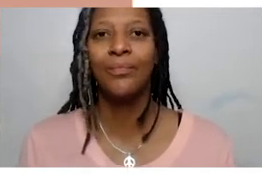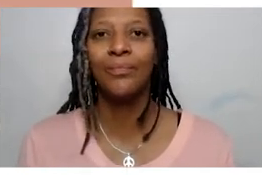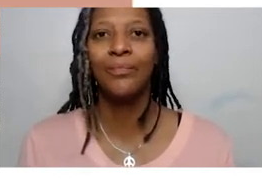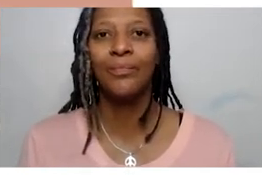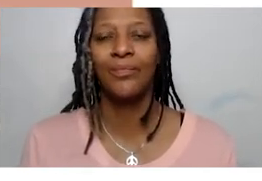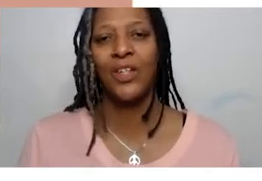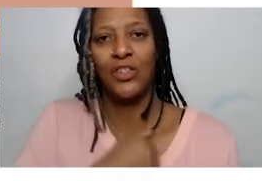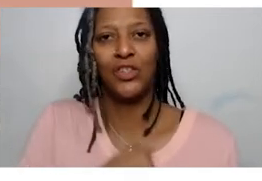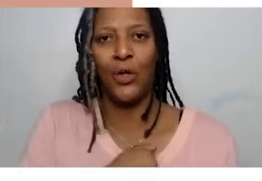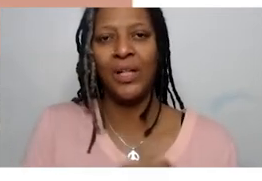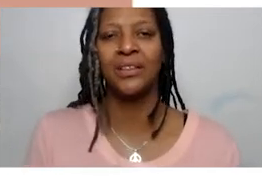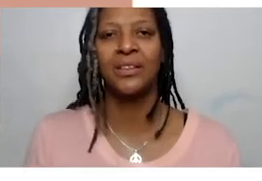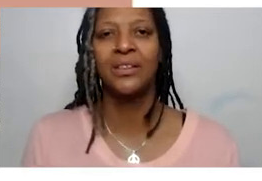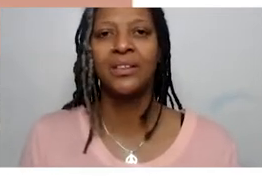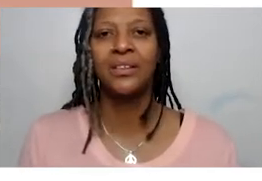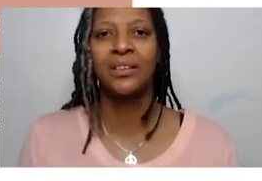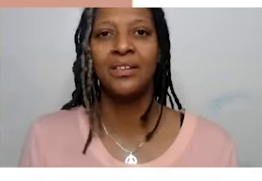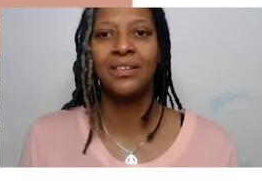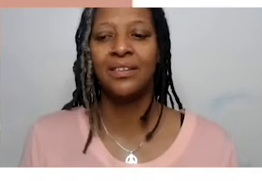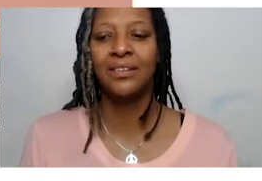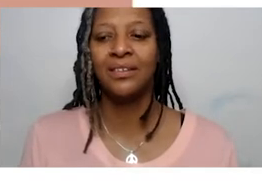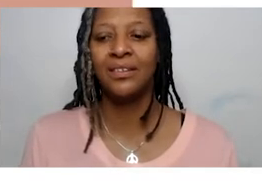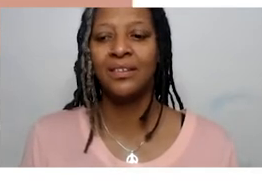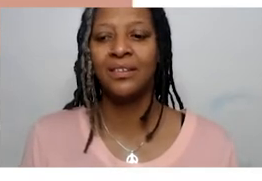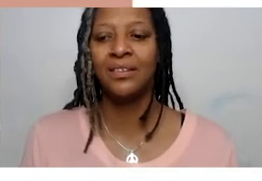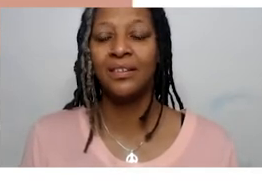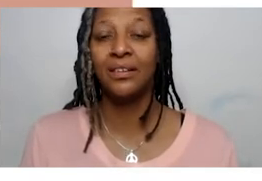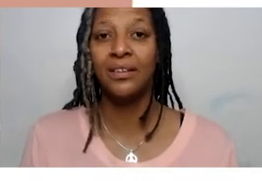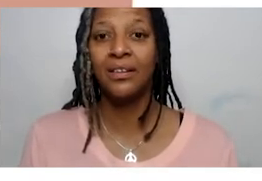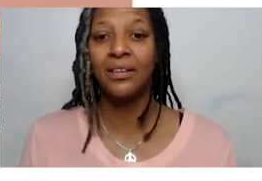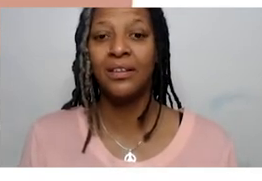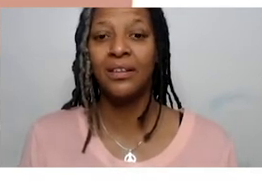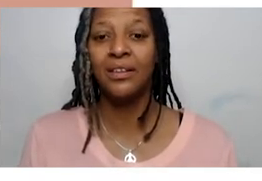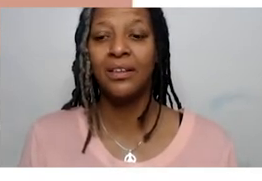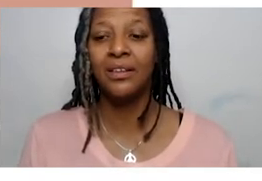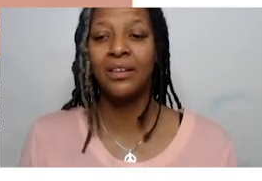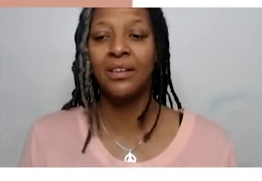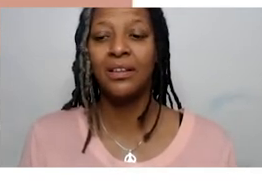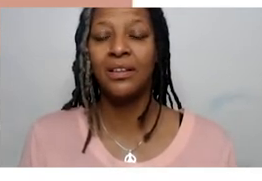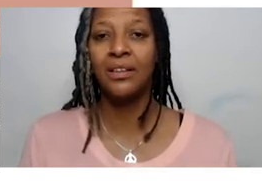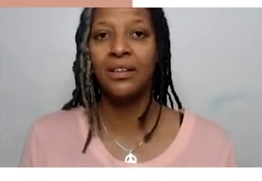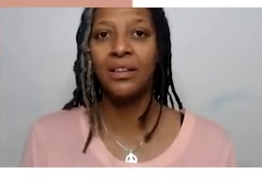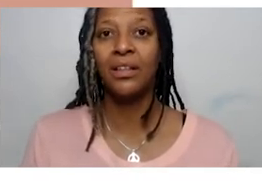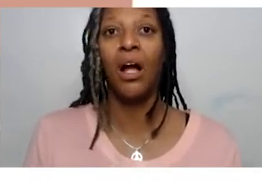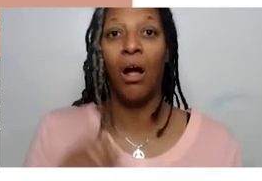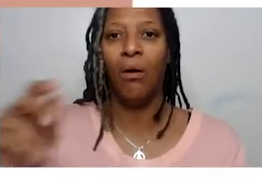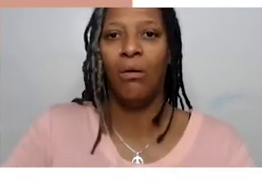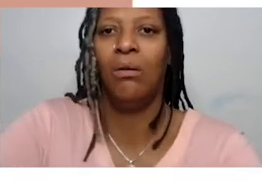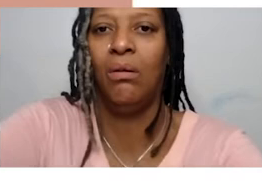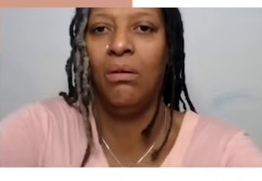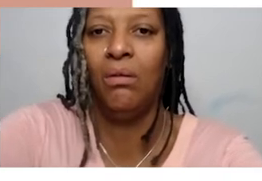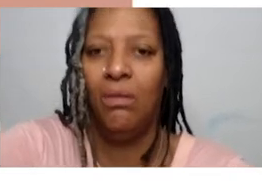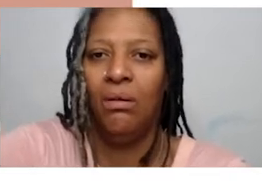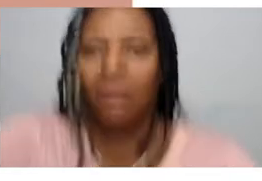Sorry about that. I'm just coming on. Miss Kitty, can you stand back a little bit? Some of your signs are a little too low on the screen,